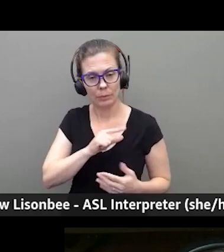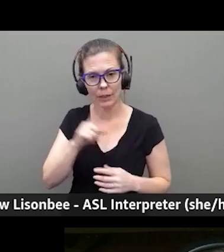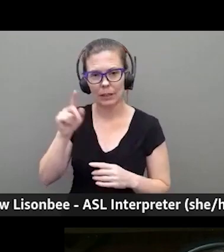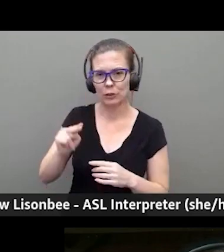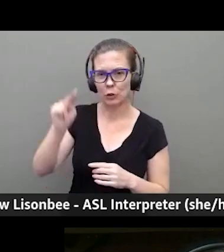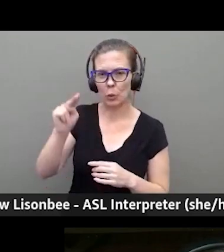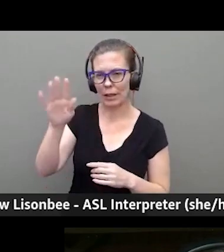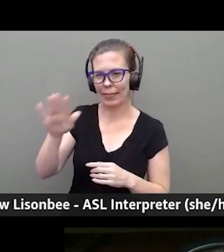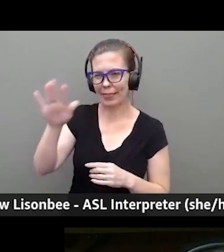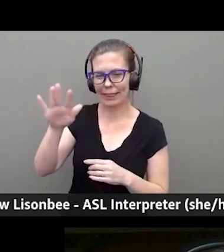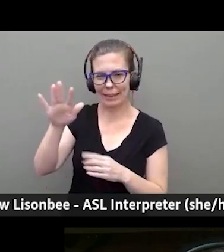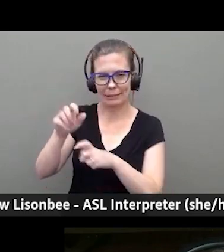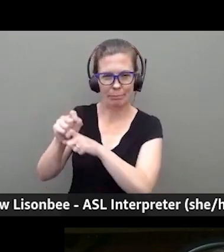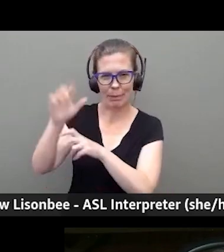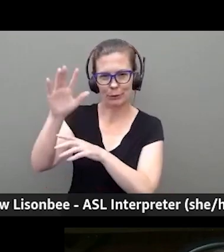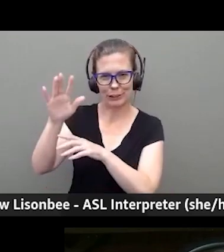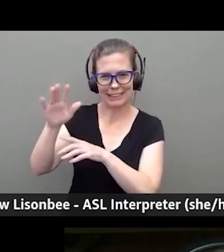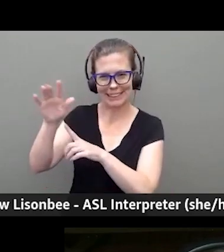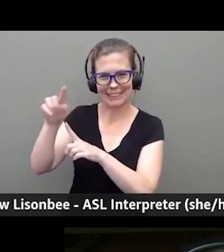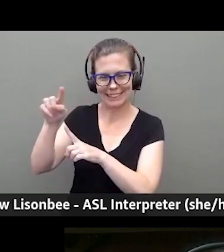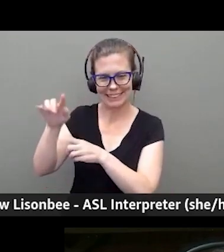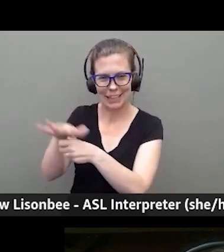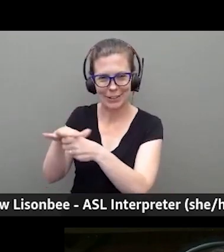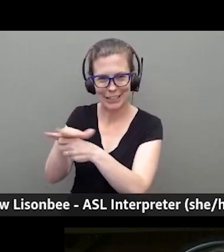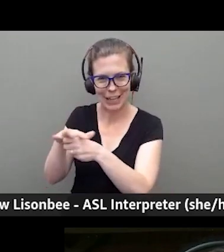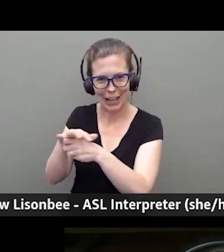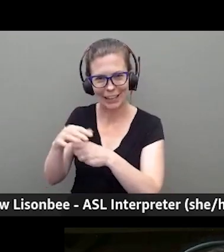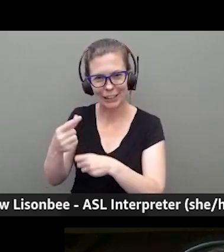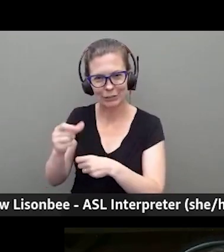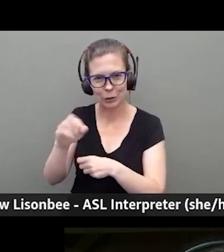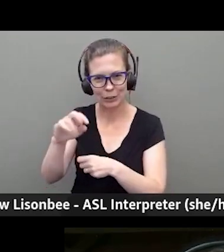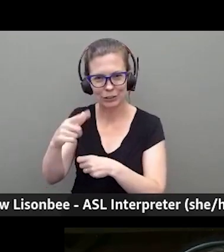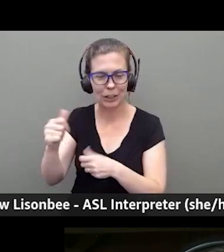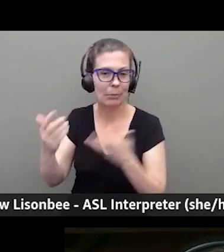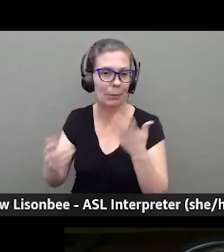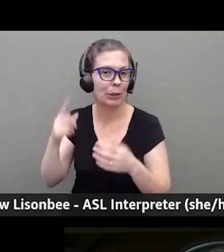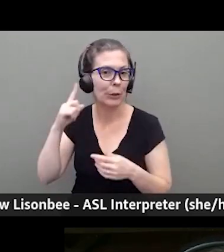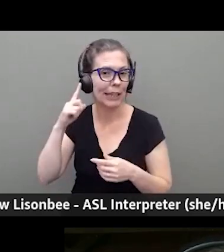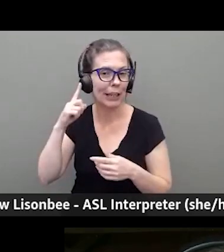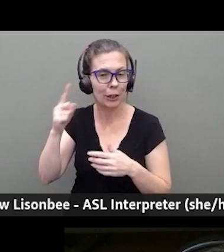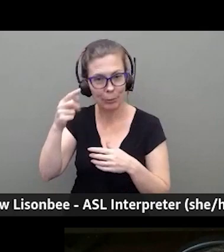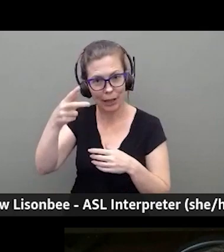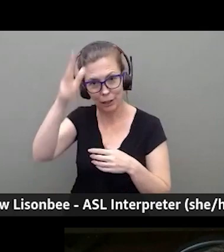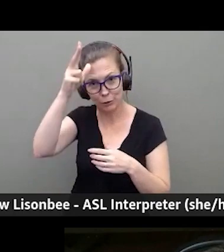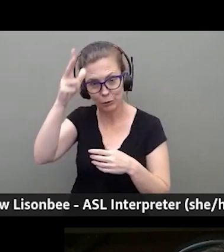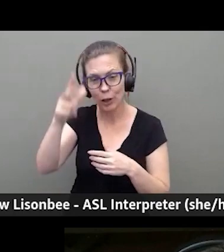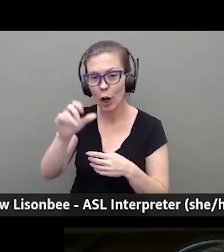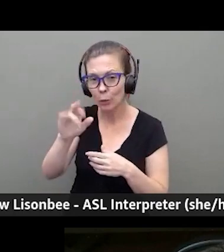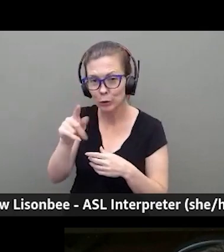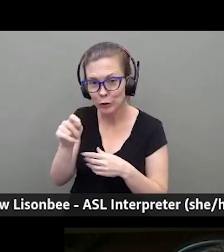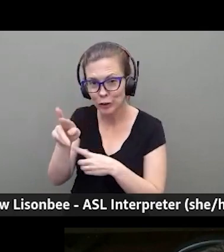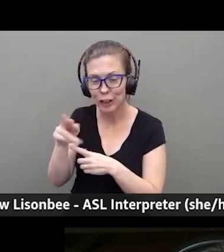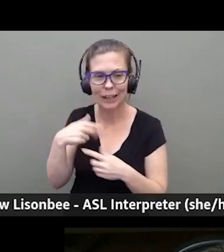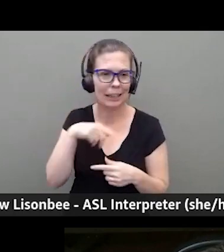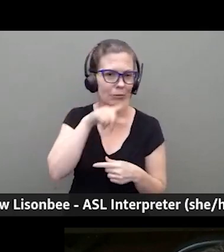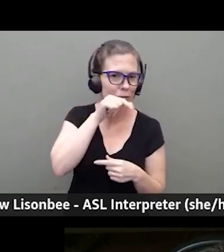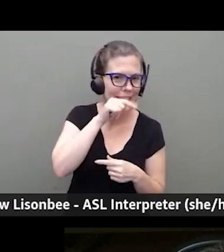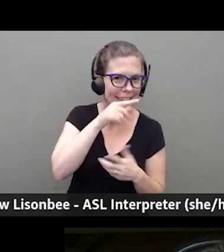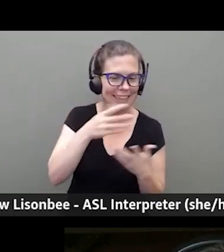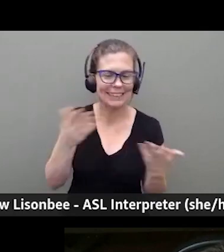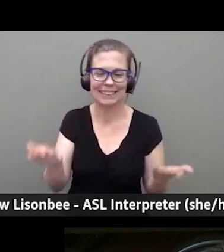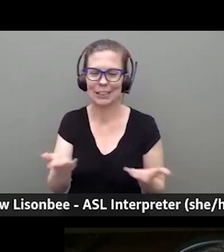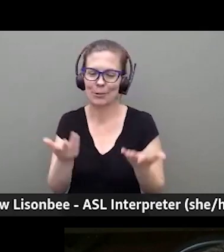north crazy mountains of Georgia. You may hear my rooster in the background. I've got some chickens here. So yeah,